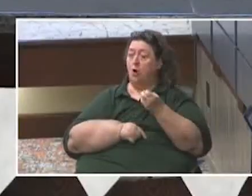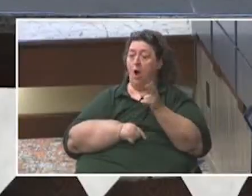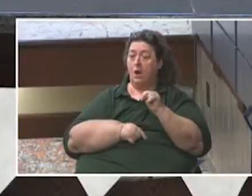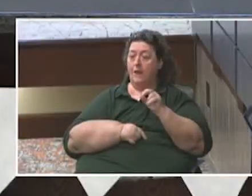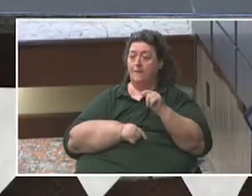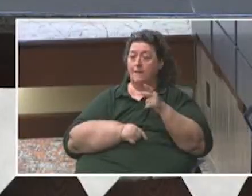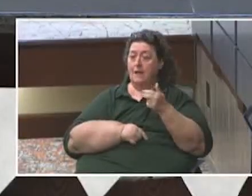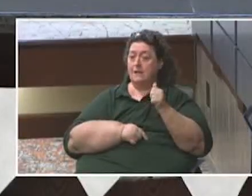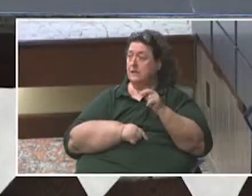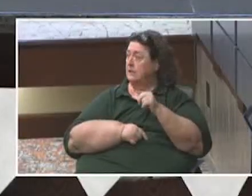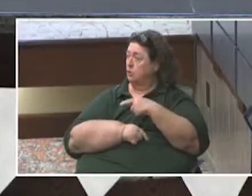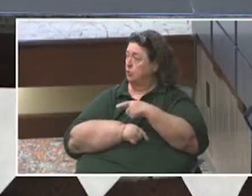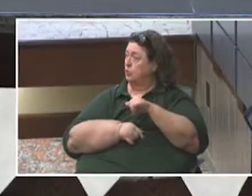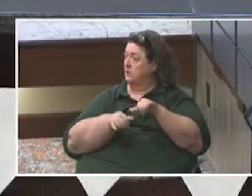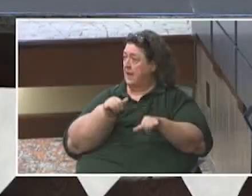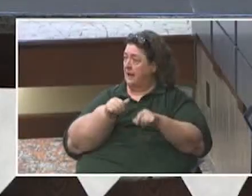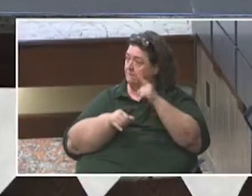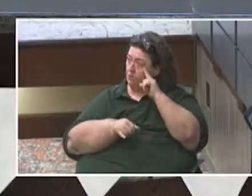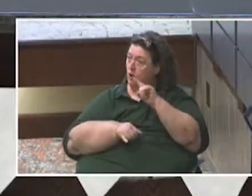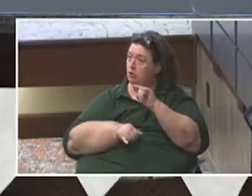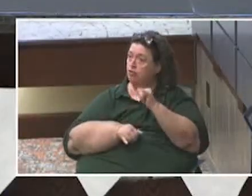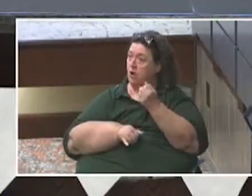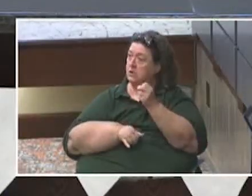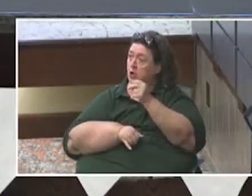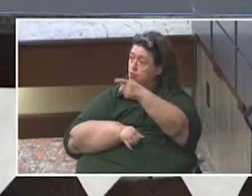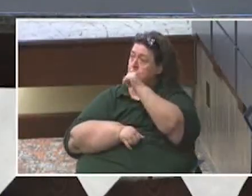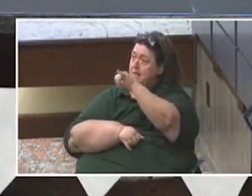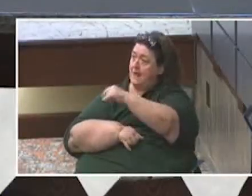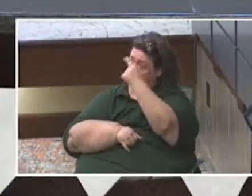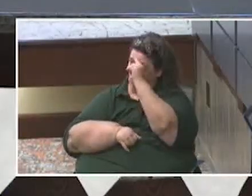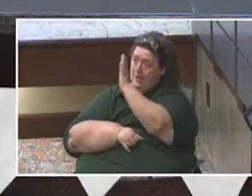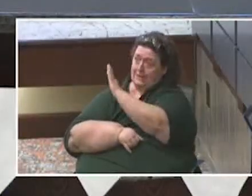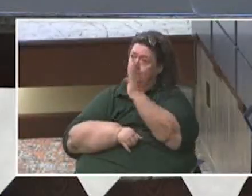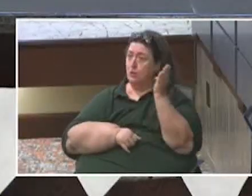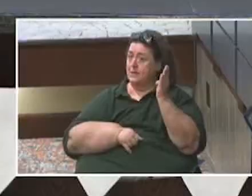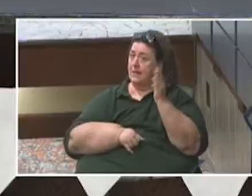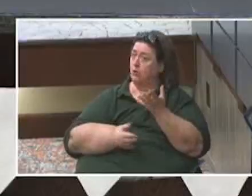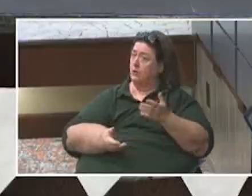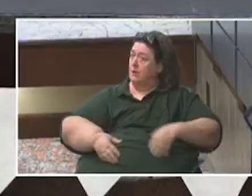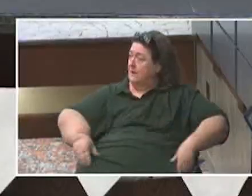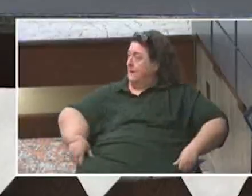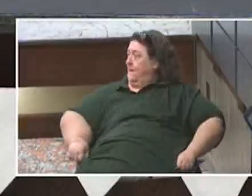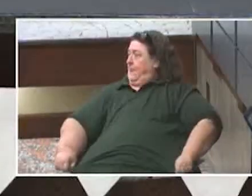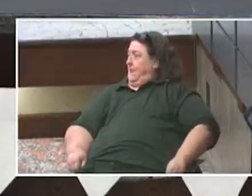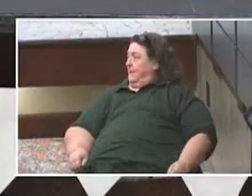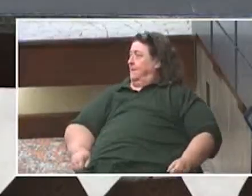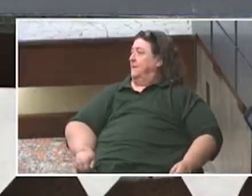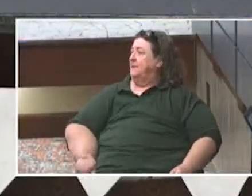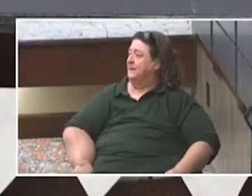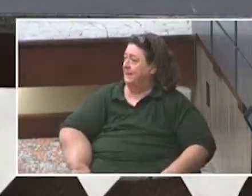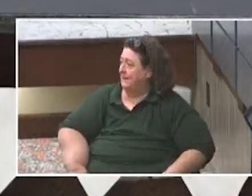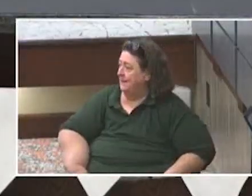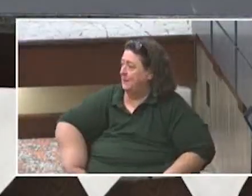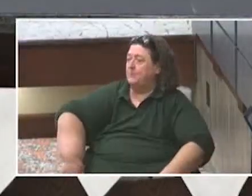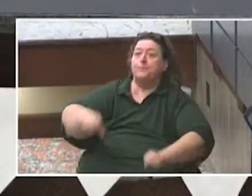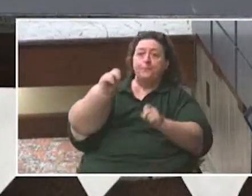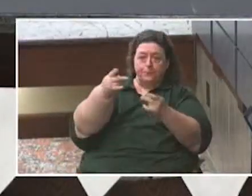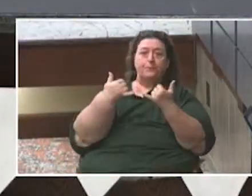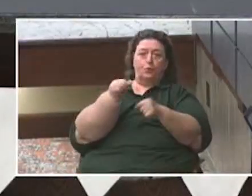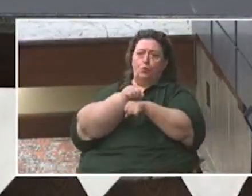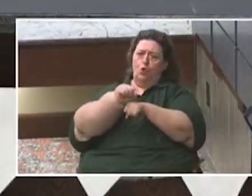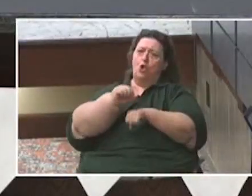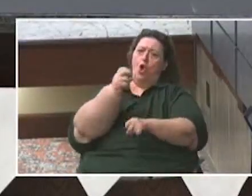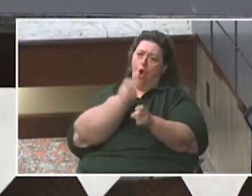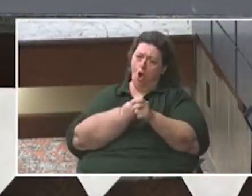Jonathan, you stayed for Jason's. Jason, are you going to stay for Jonathan's? All right. Let's make sure. City Manager Holt. Thank you, Mayor. We've been working hard